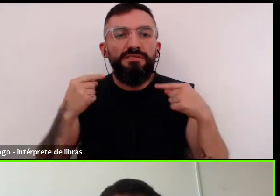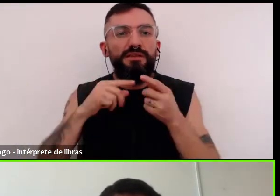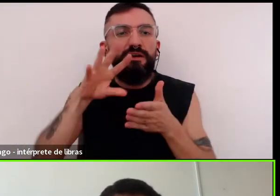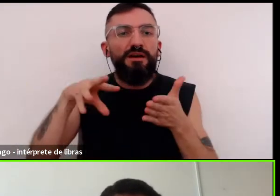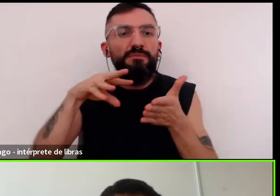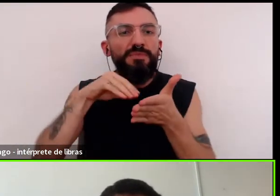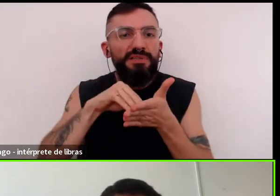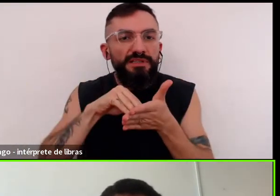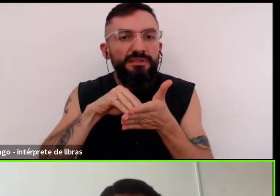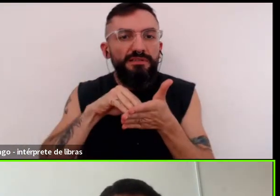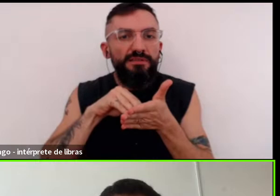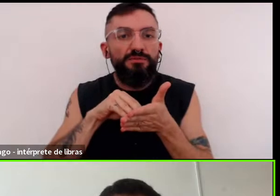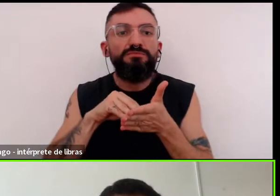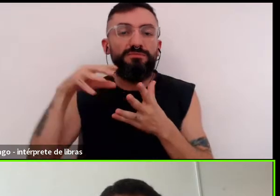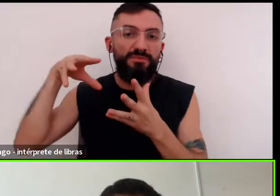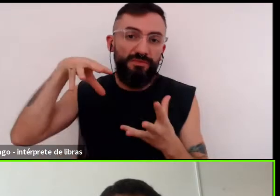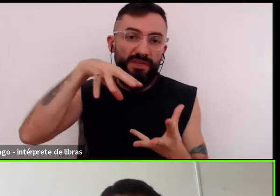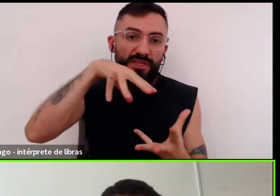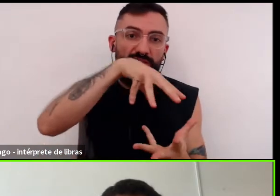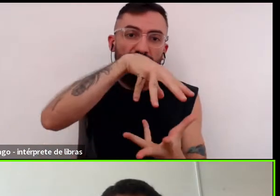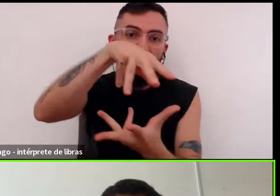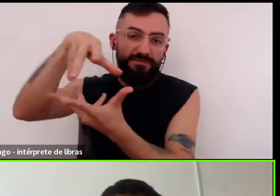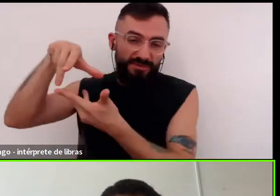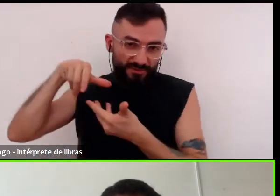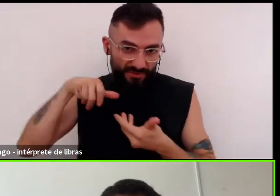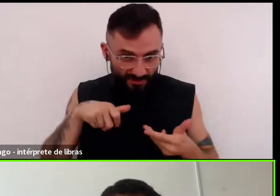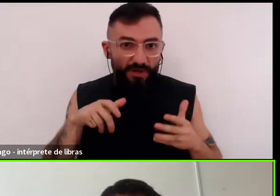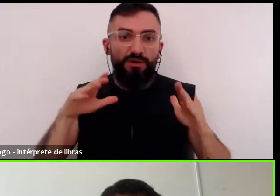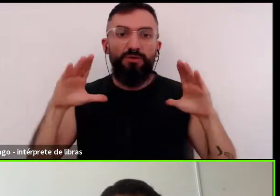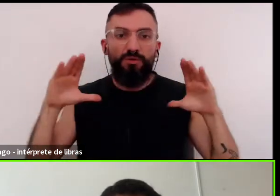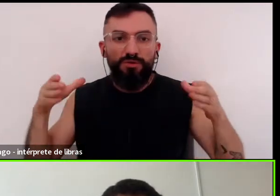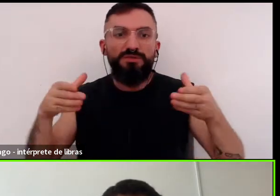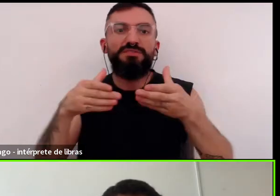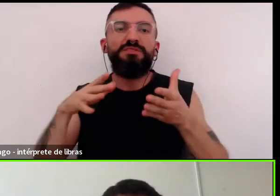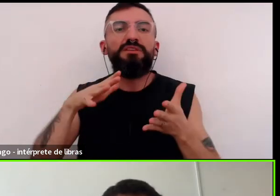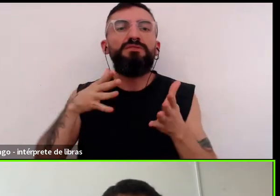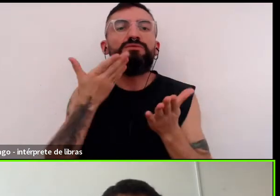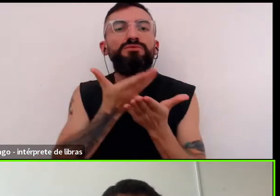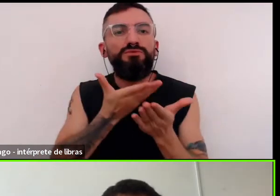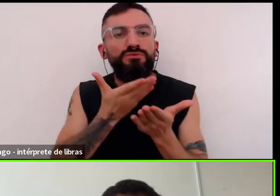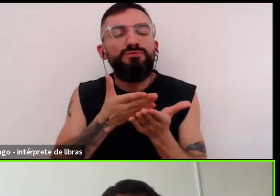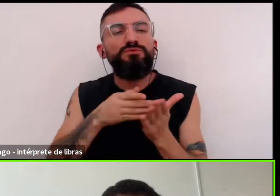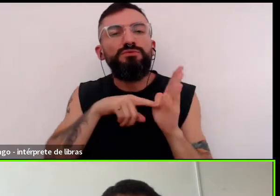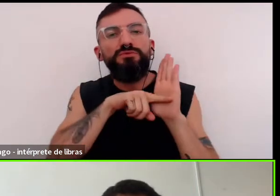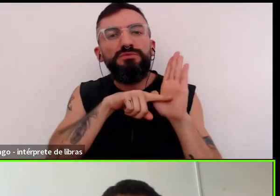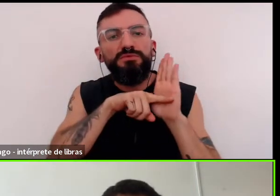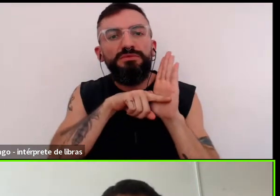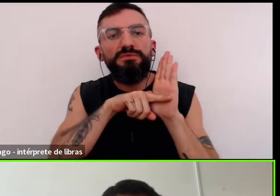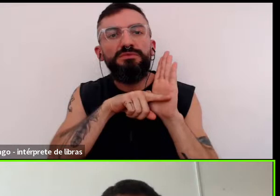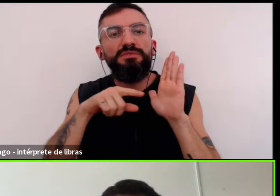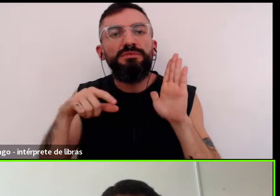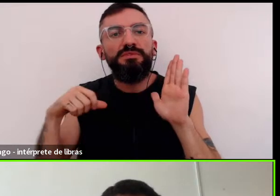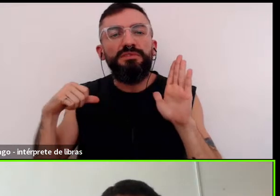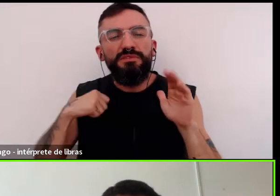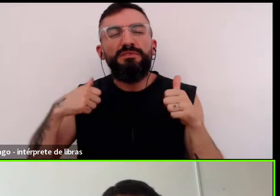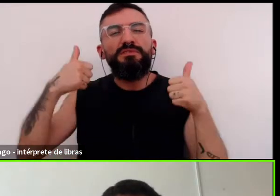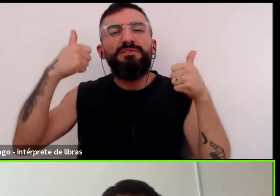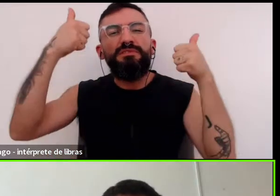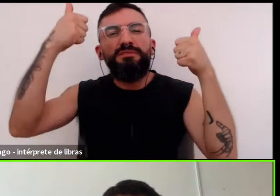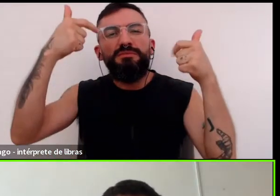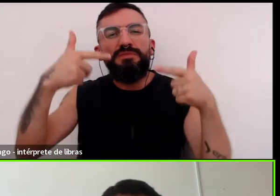the International Council of Domestic Sciences, CAS, is pleased to present